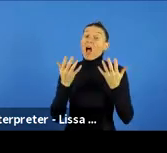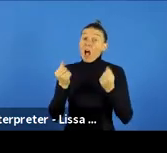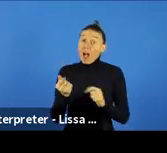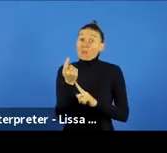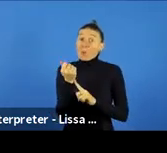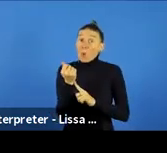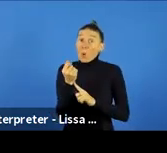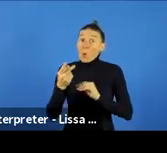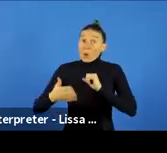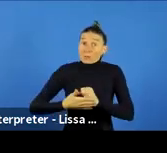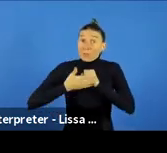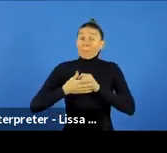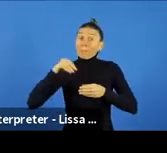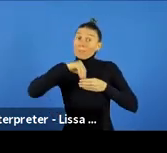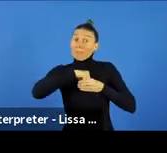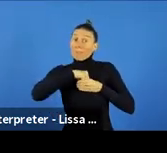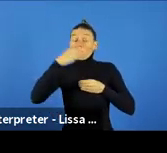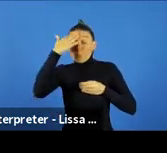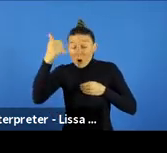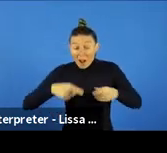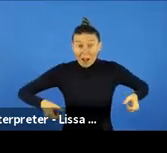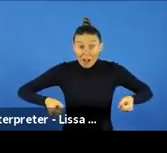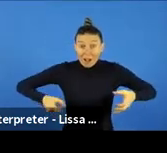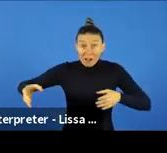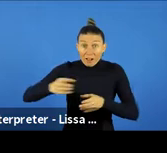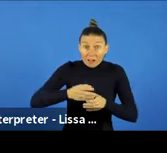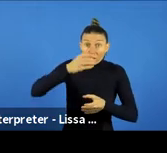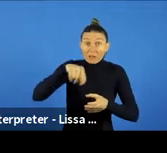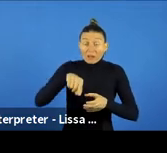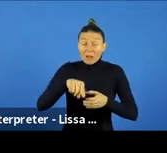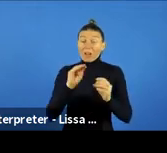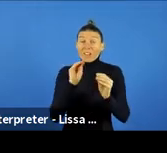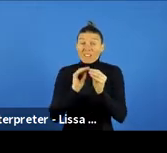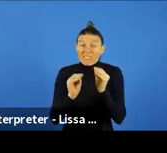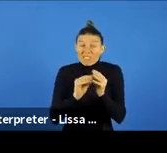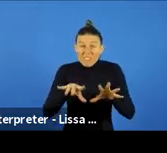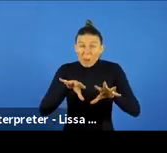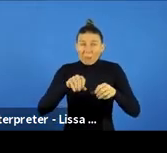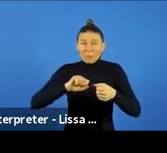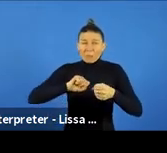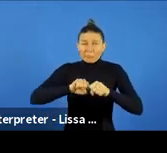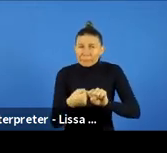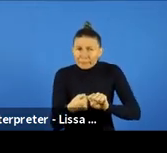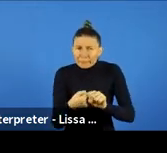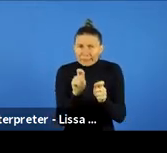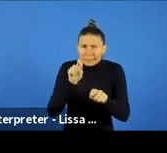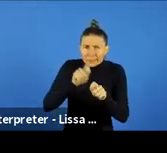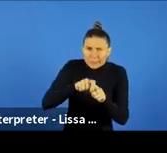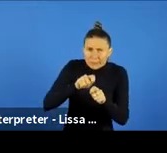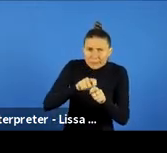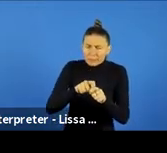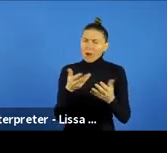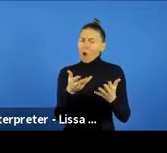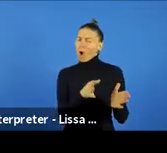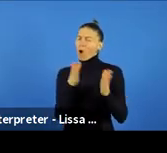lesser maintenance costs, and even our maintenance can be done remotely. So you don't even need to visit any special local shop